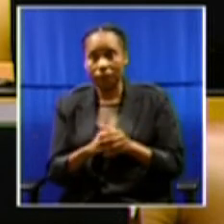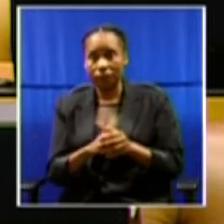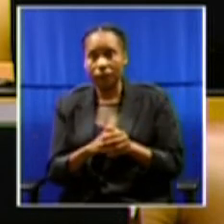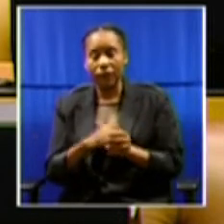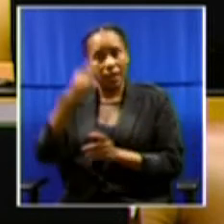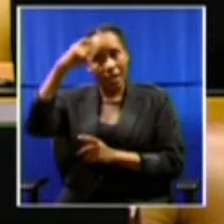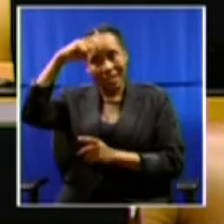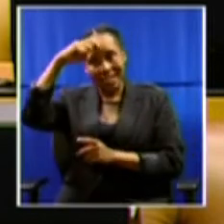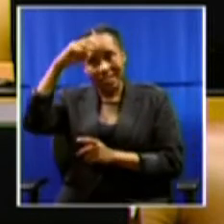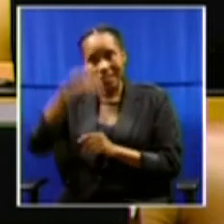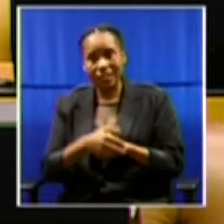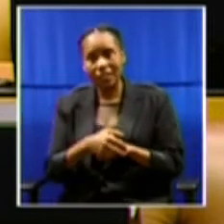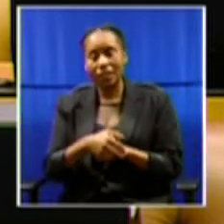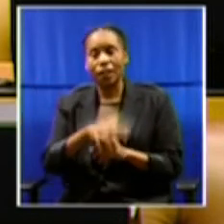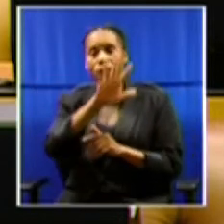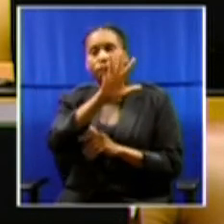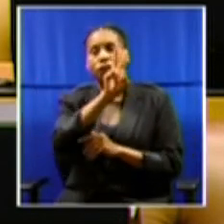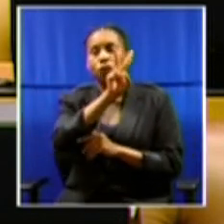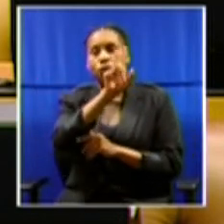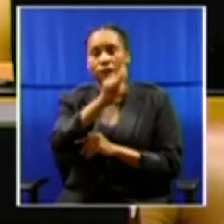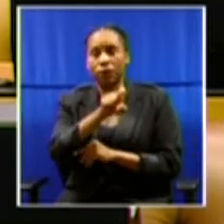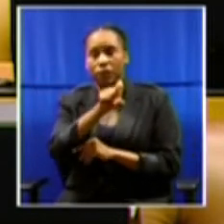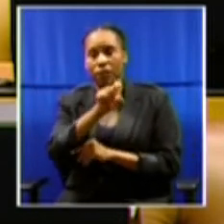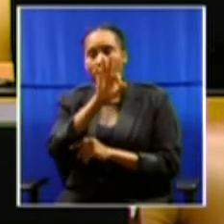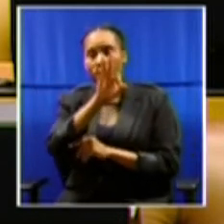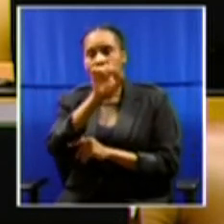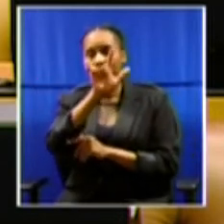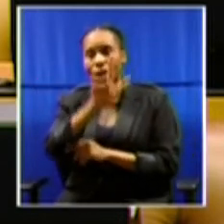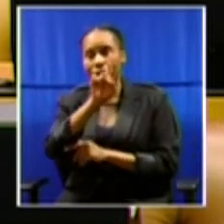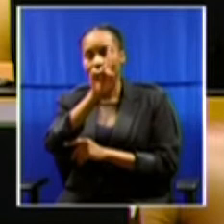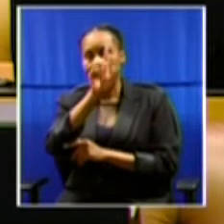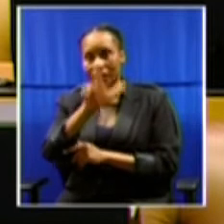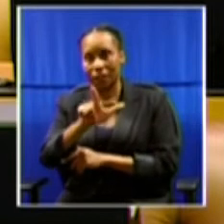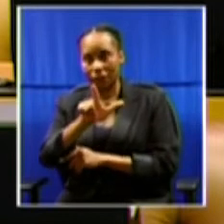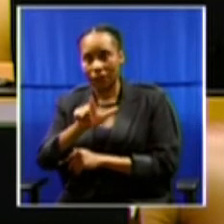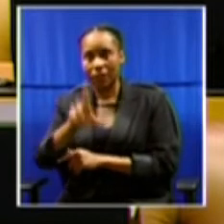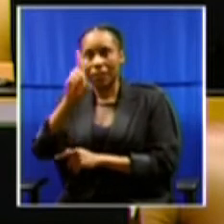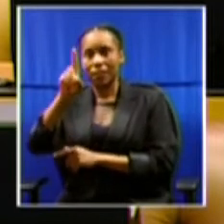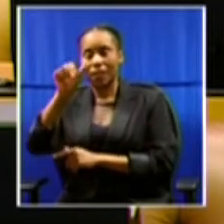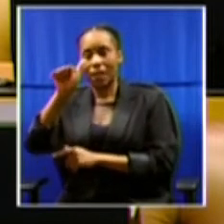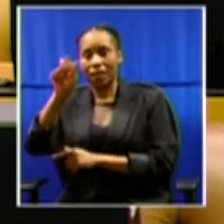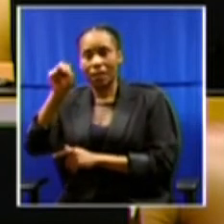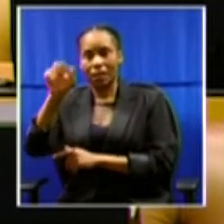is 52,317. DNA intelligence is